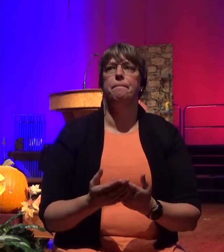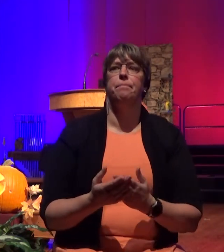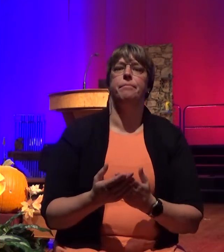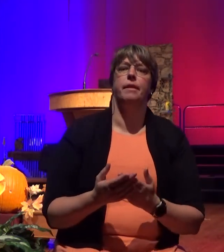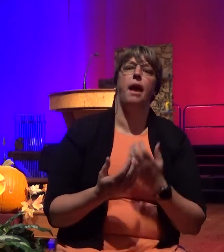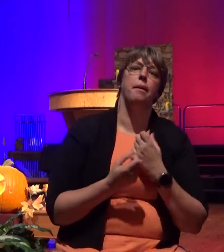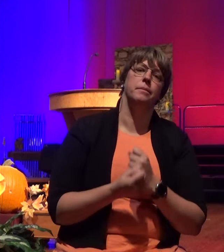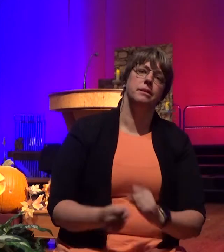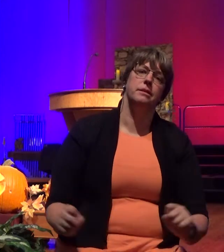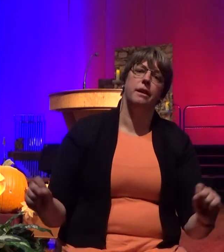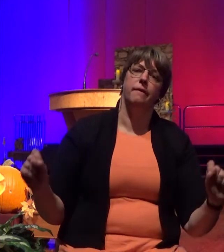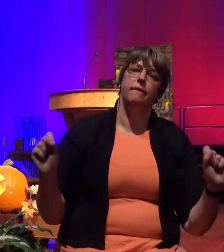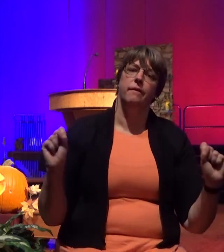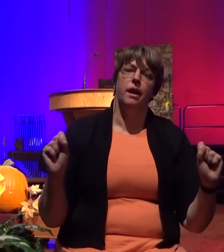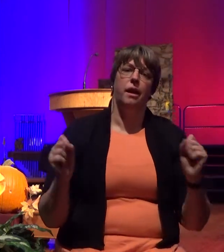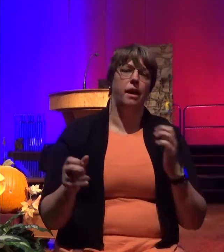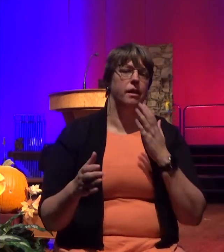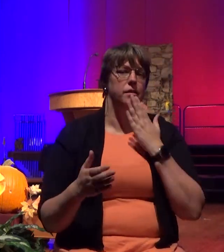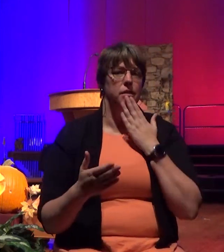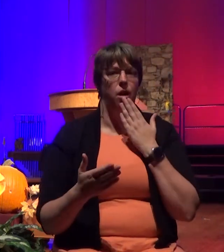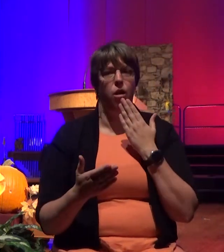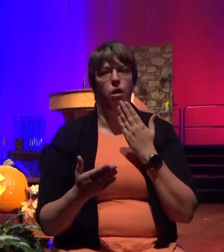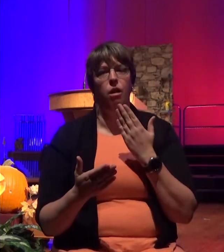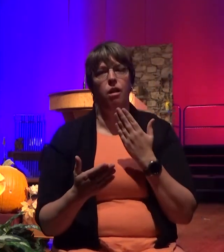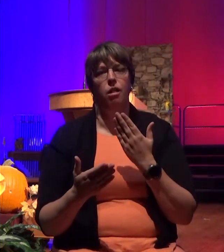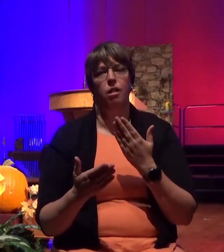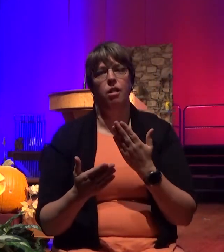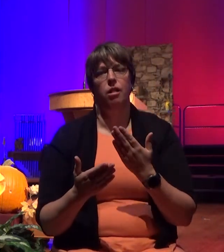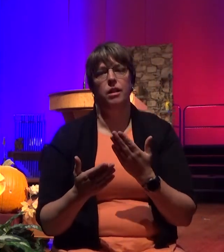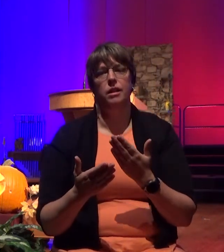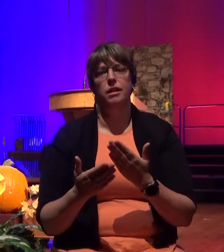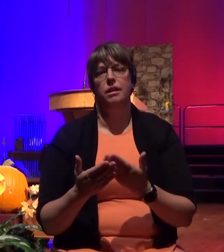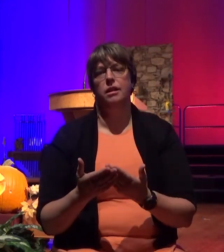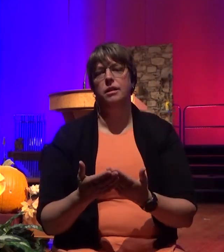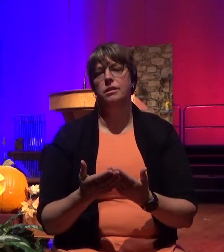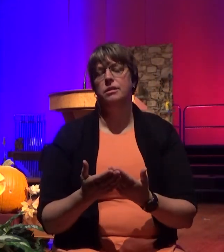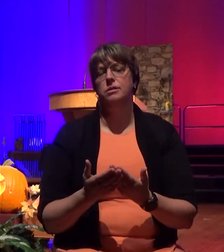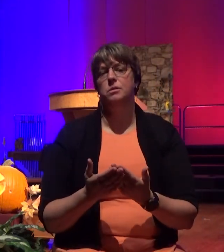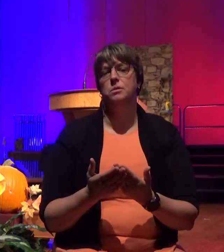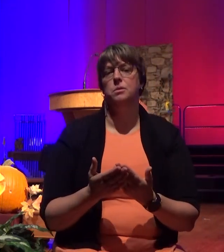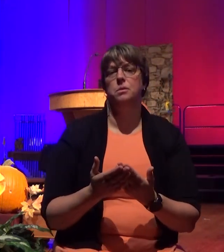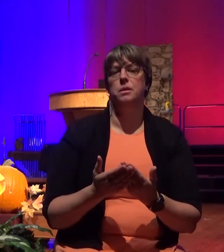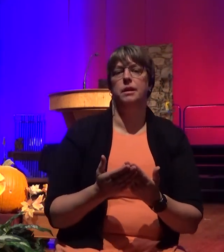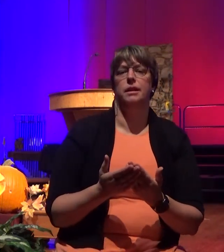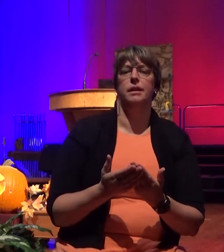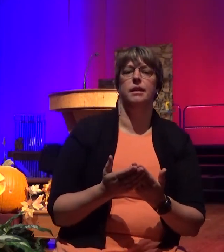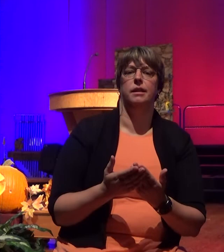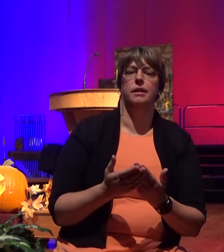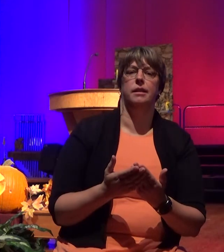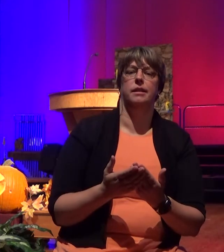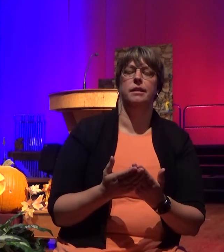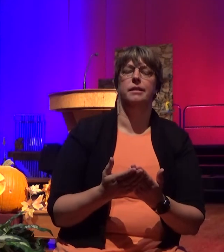I am safe and all is well.